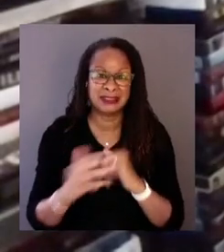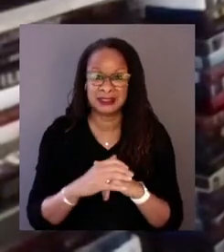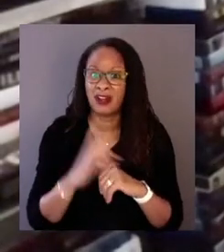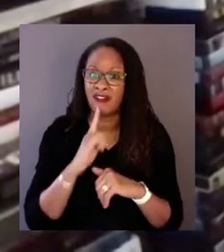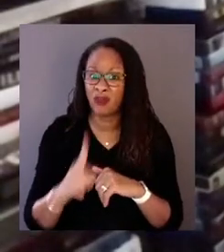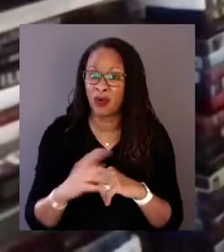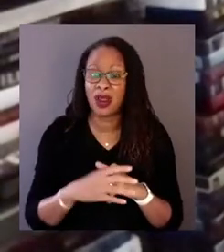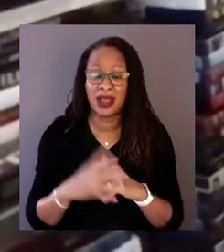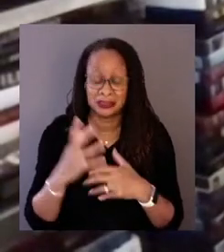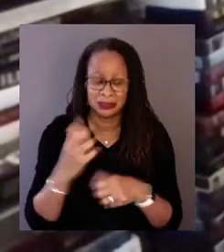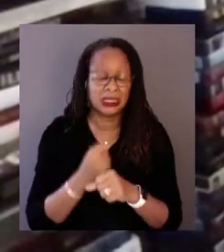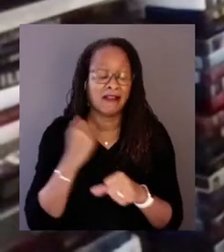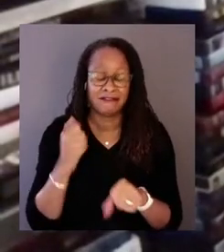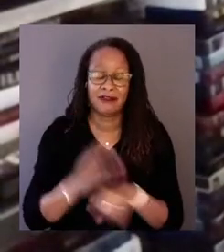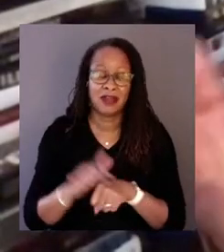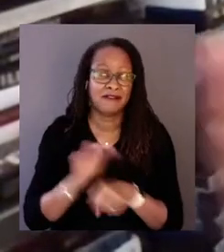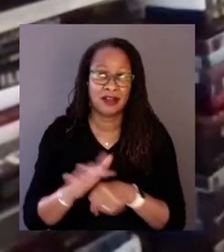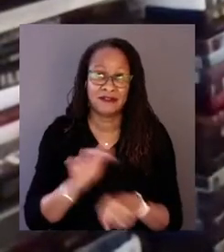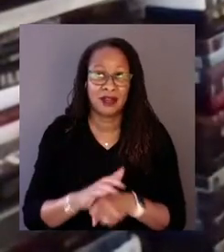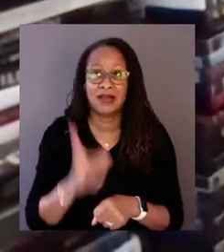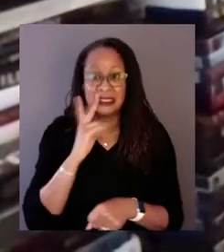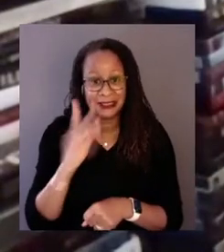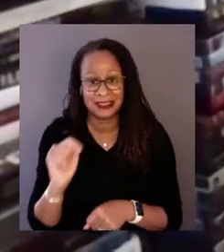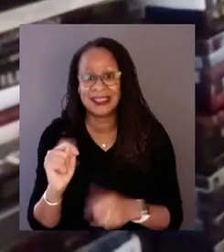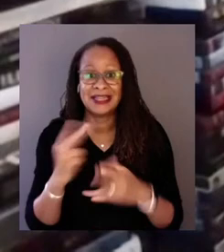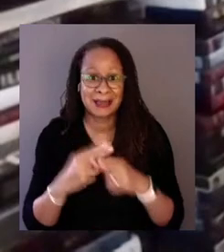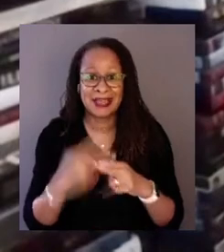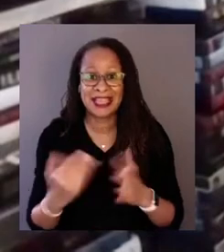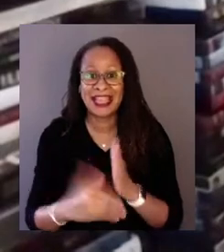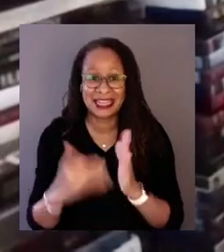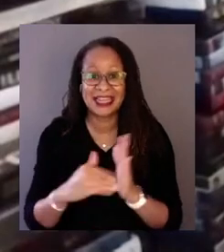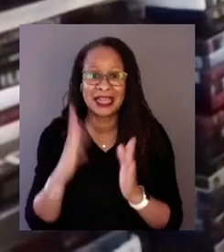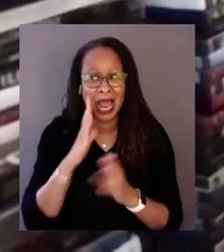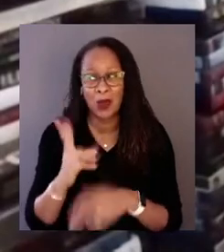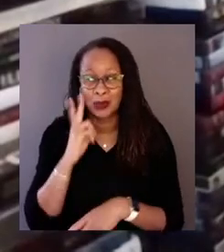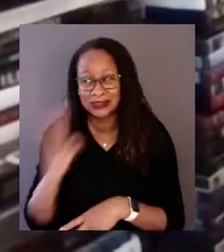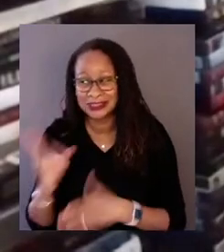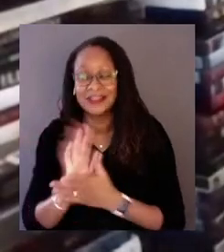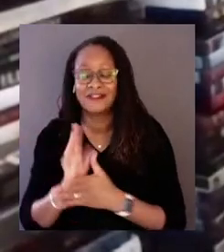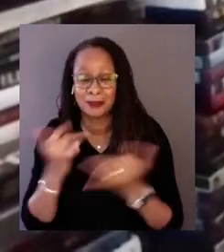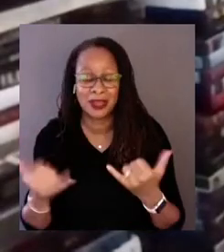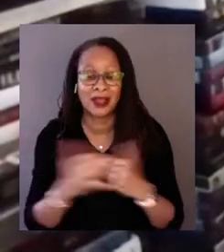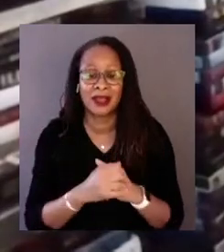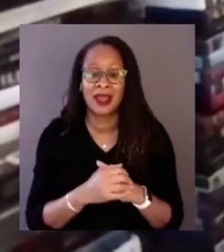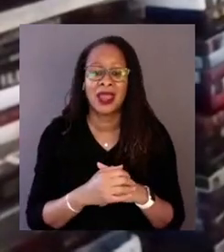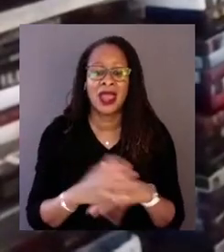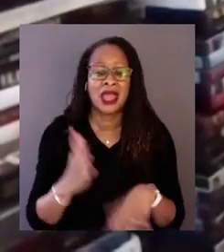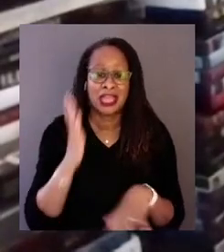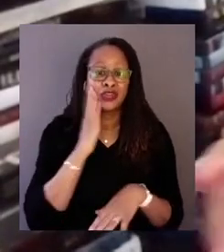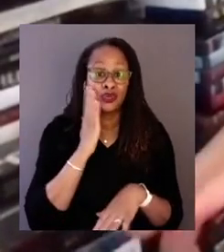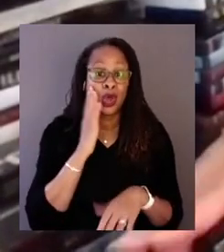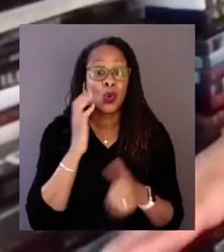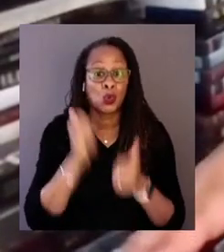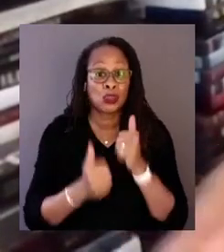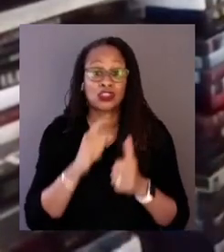you're like, okay, I'm gonna check out this film. And you also know which films are in the running, which films